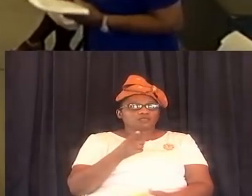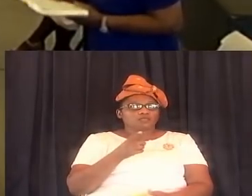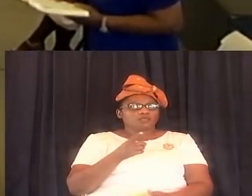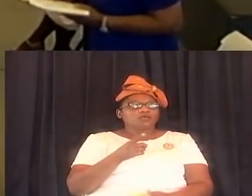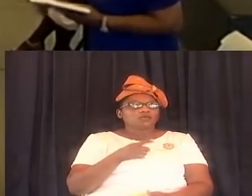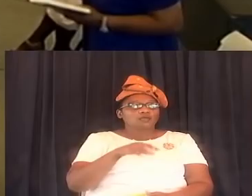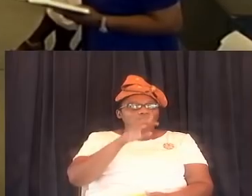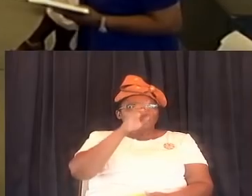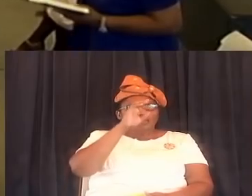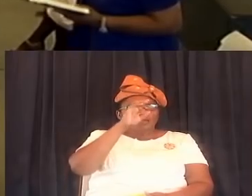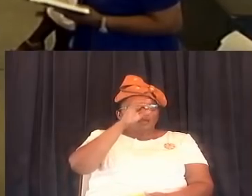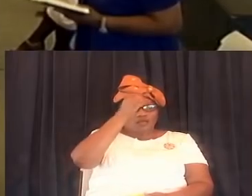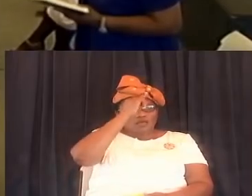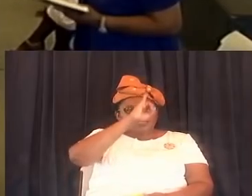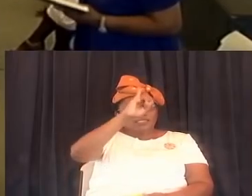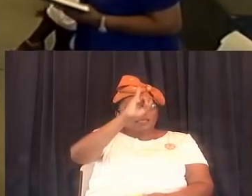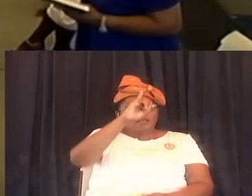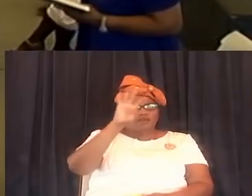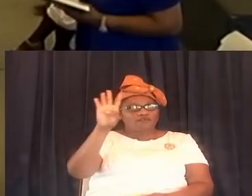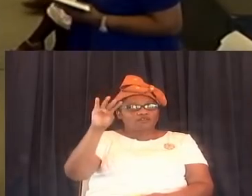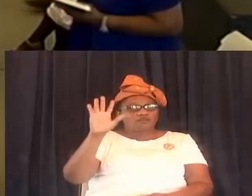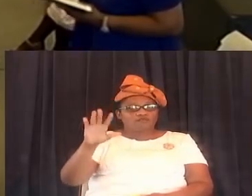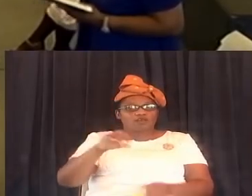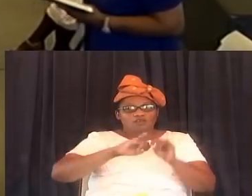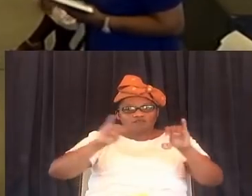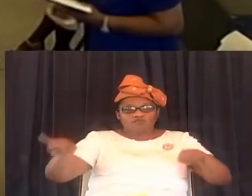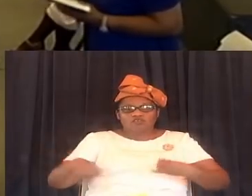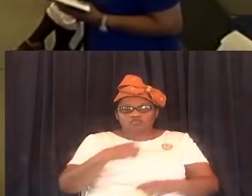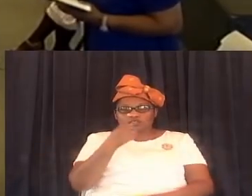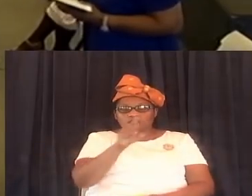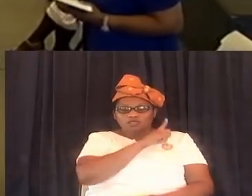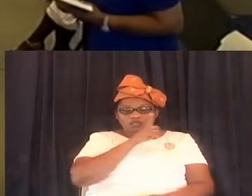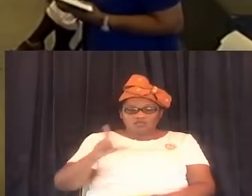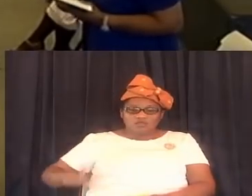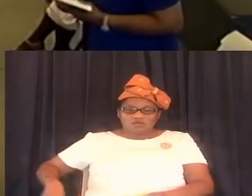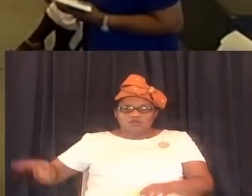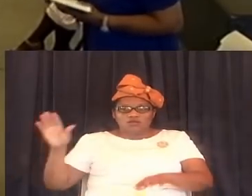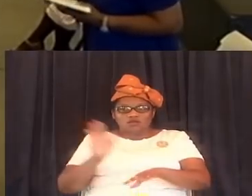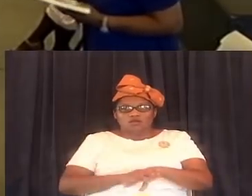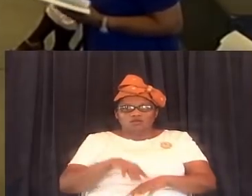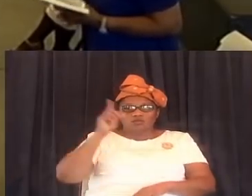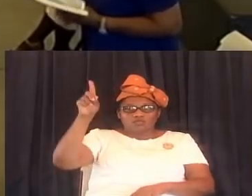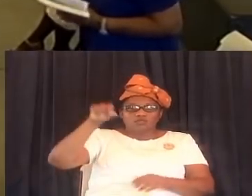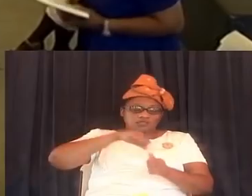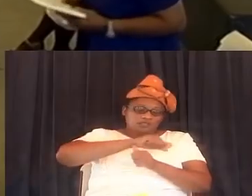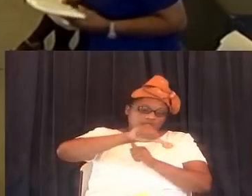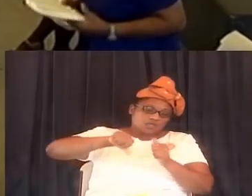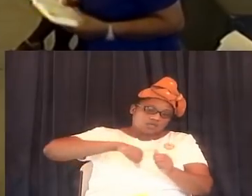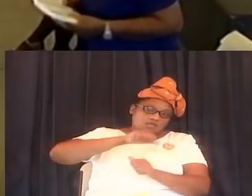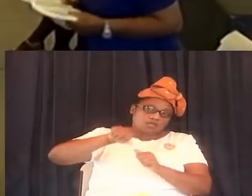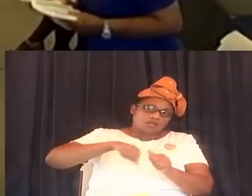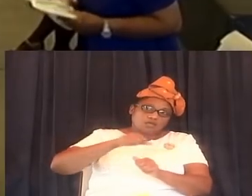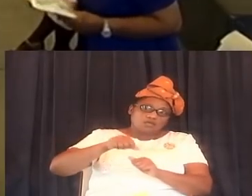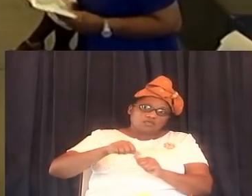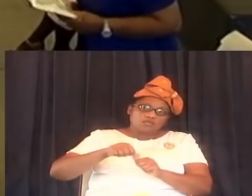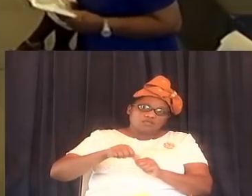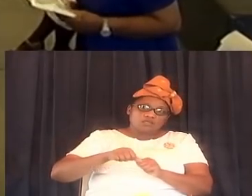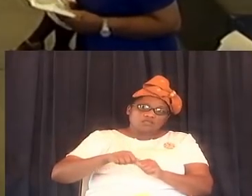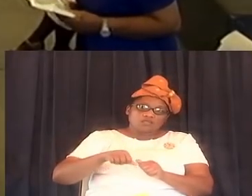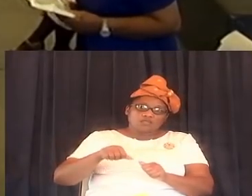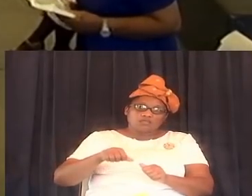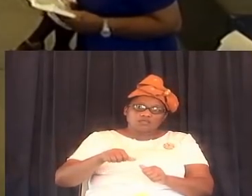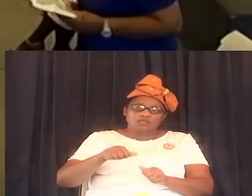He said, thus saith the Lord to his anointed, to Cyrus, whose right